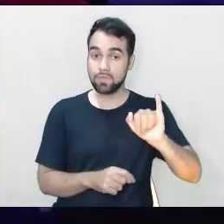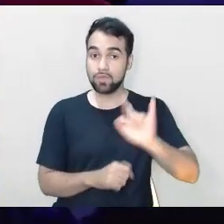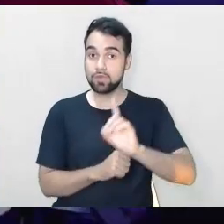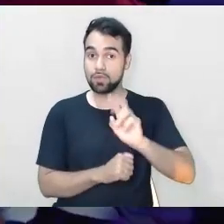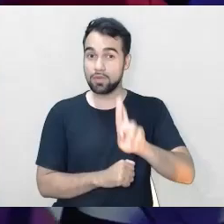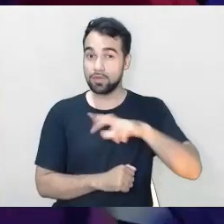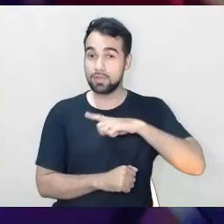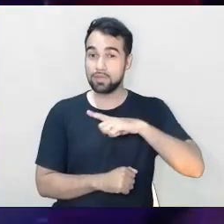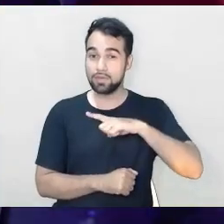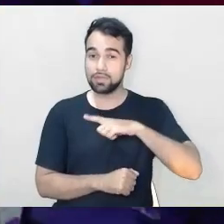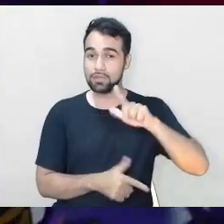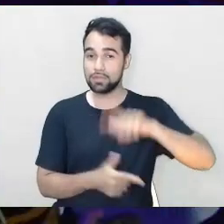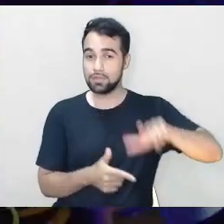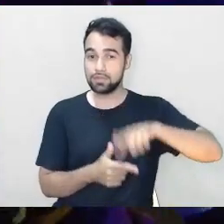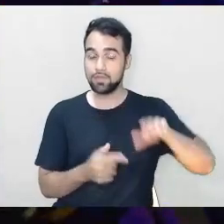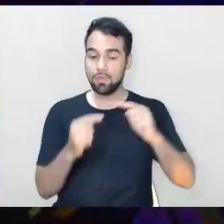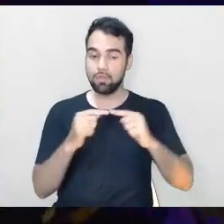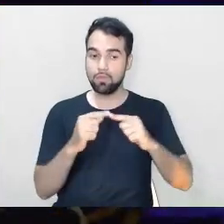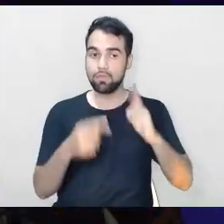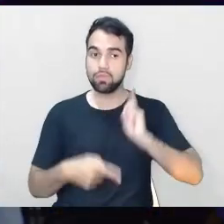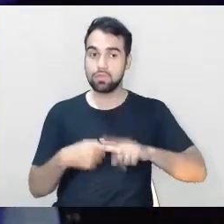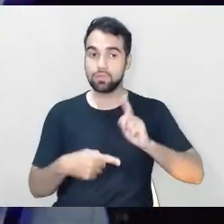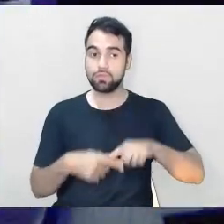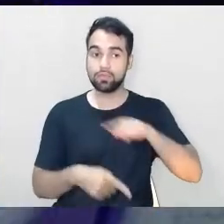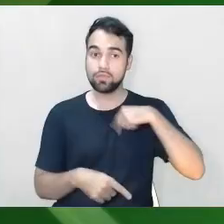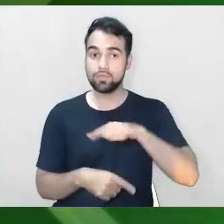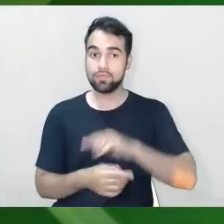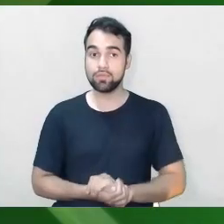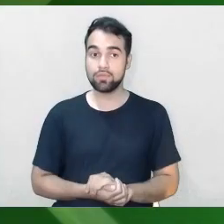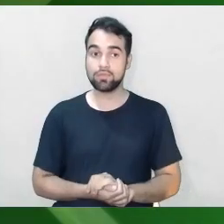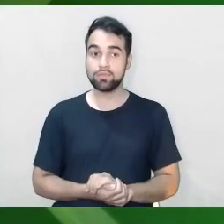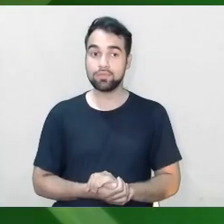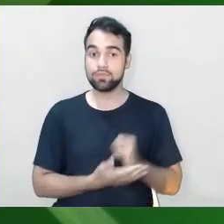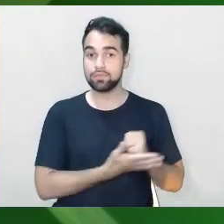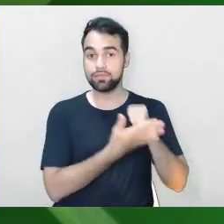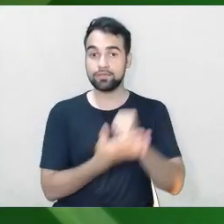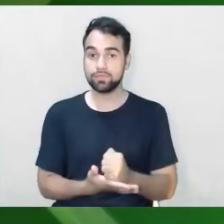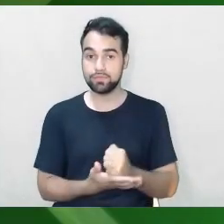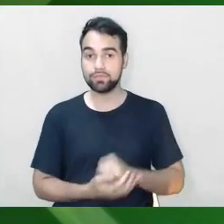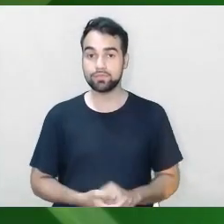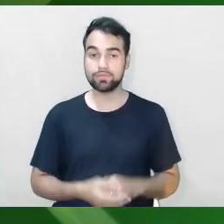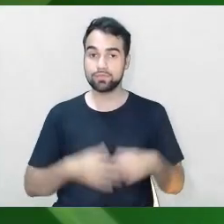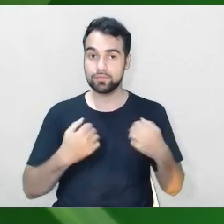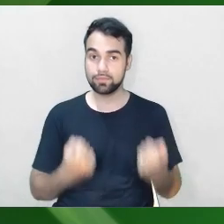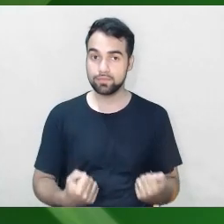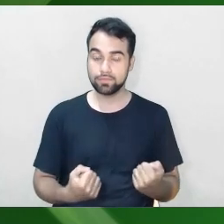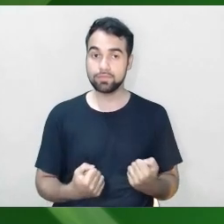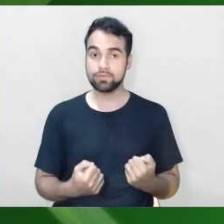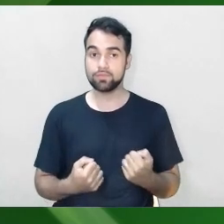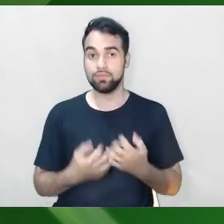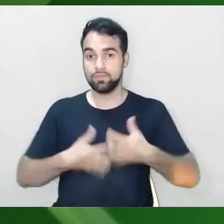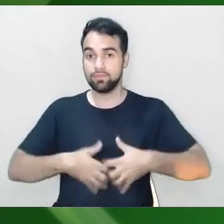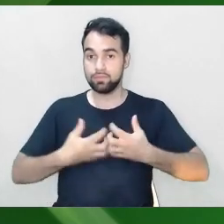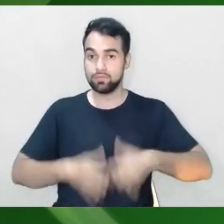the doctor had, how many issues the doctor had with the app, because we are placing a load on